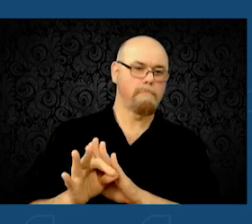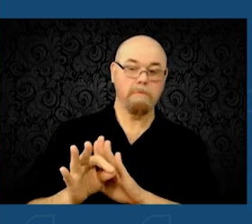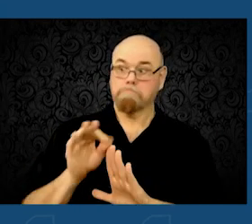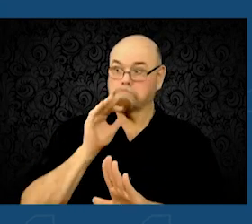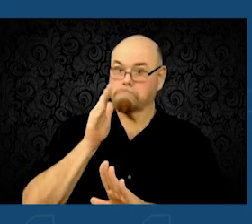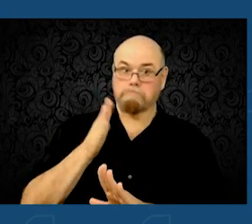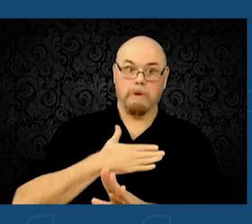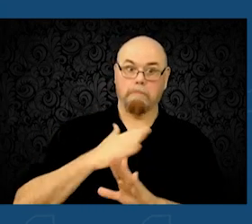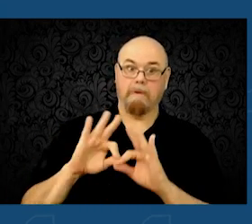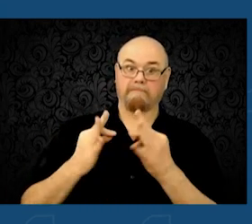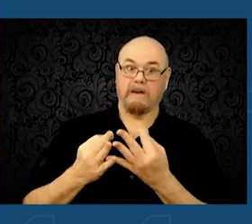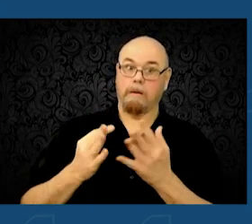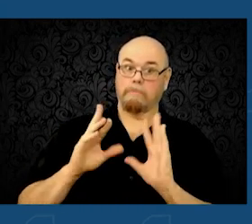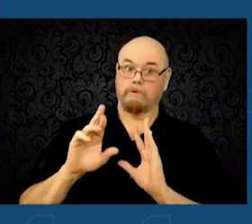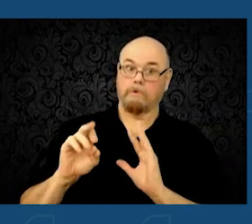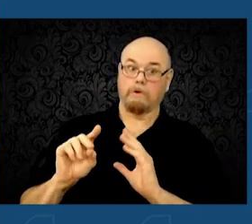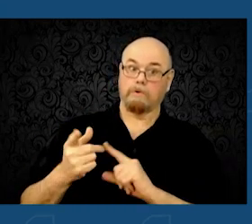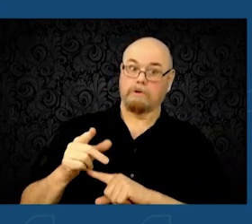relation.